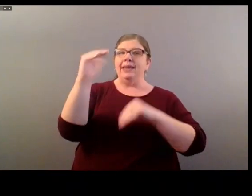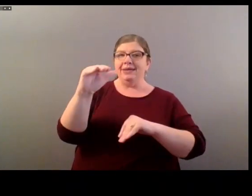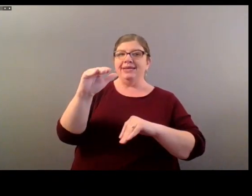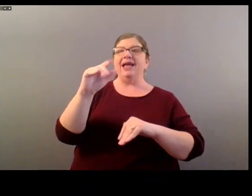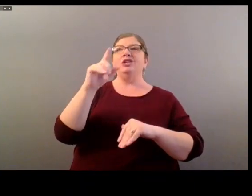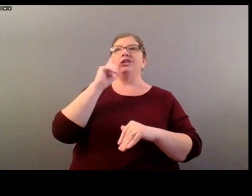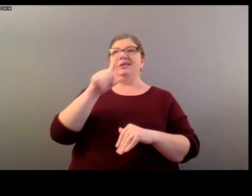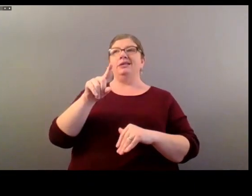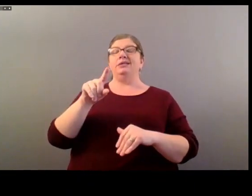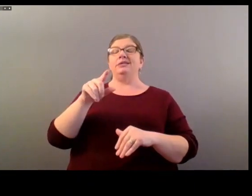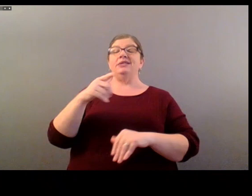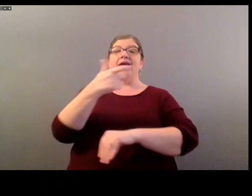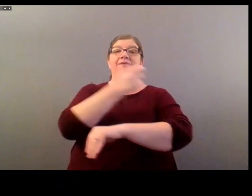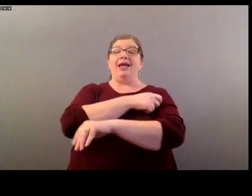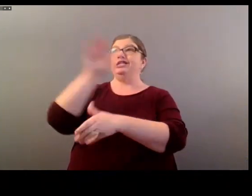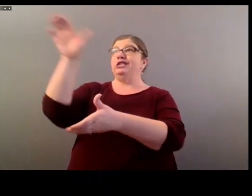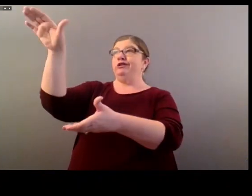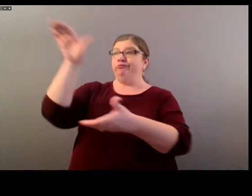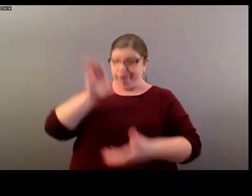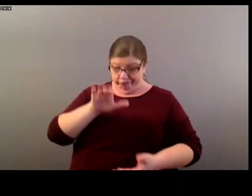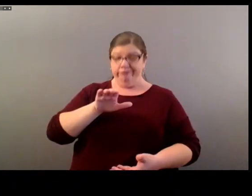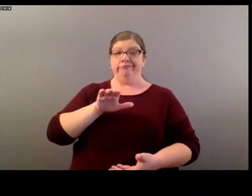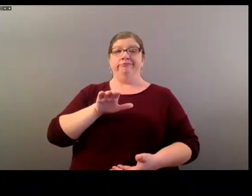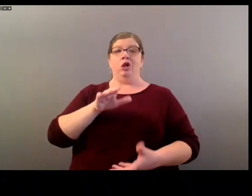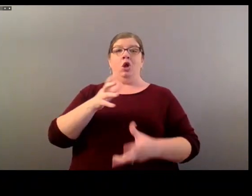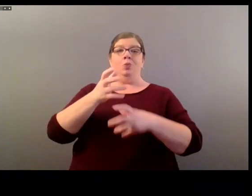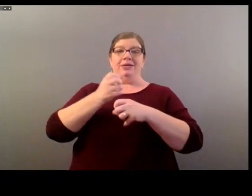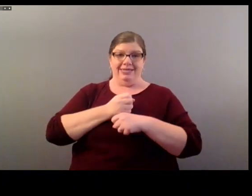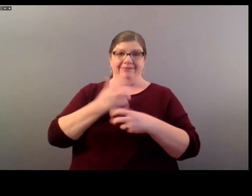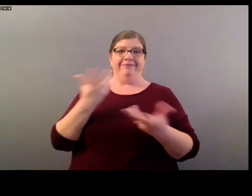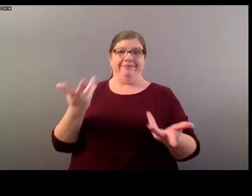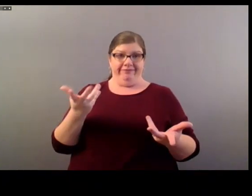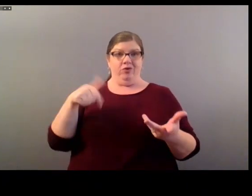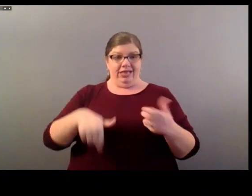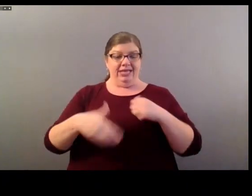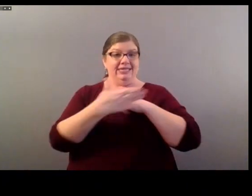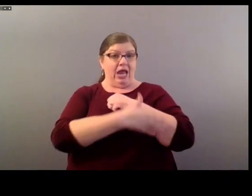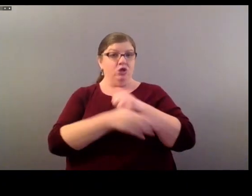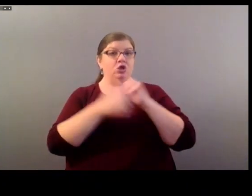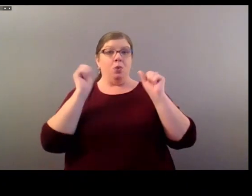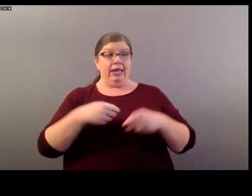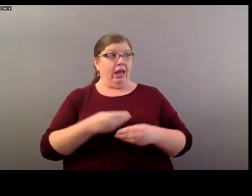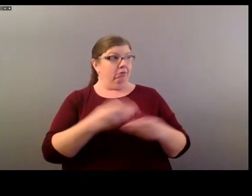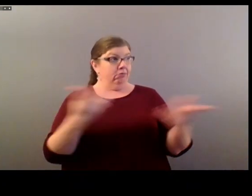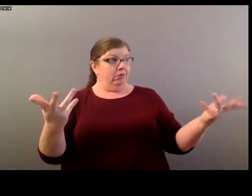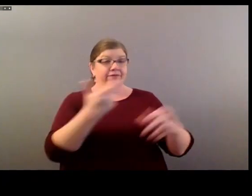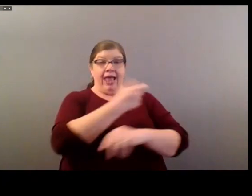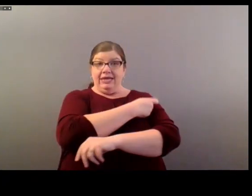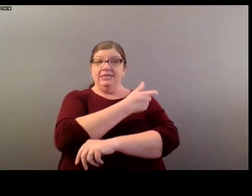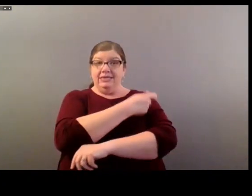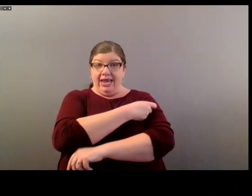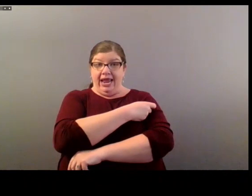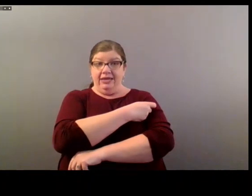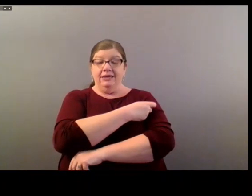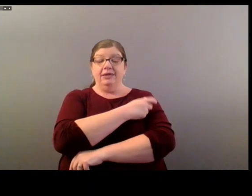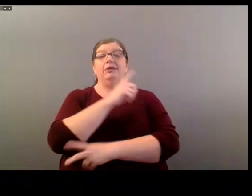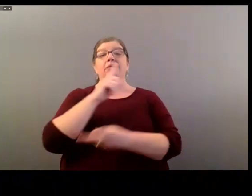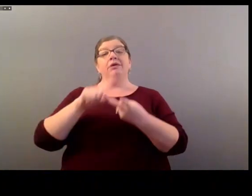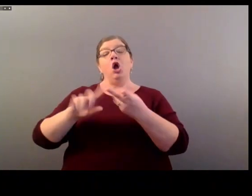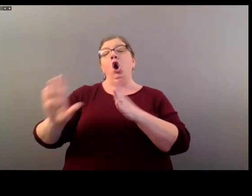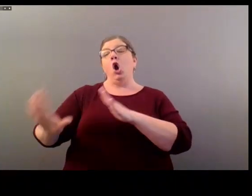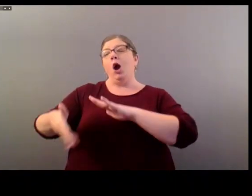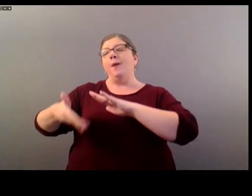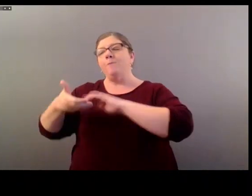of vaccines in our county so that we can vaccinate and our partners can also